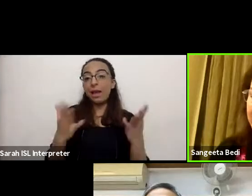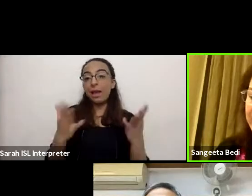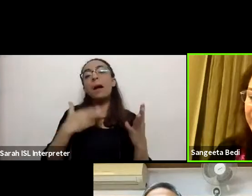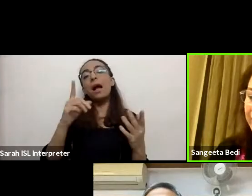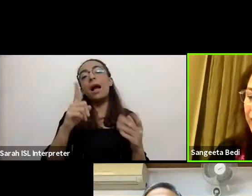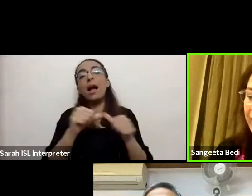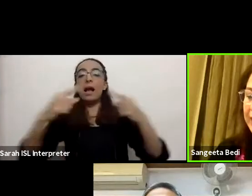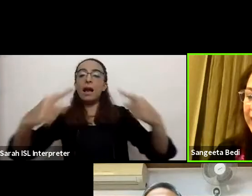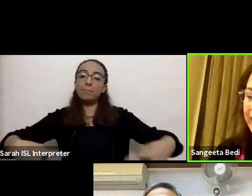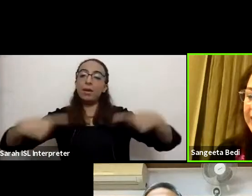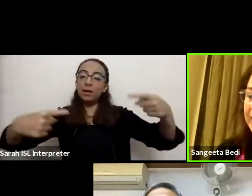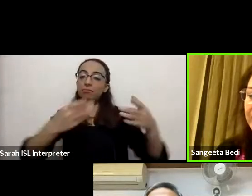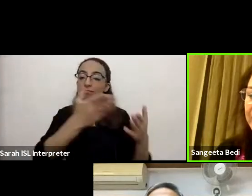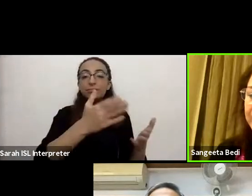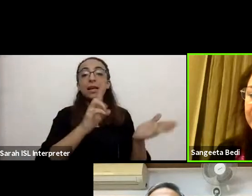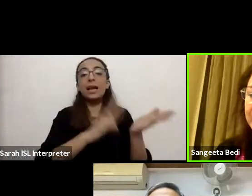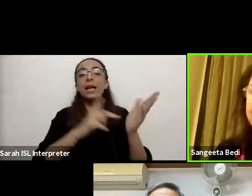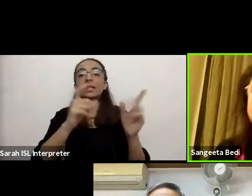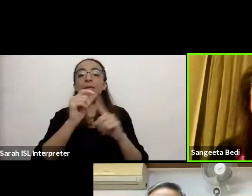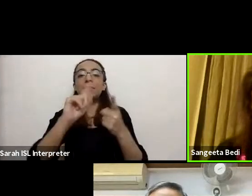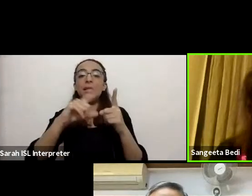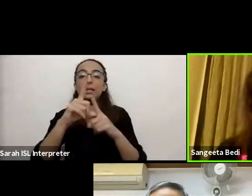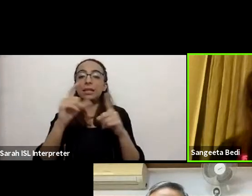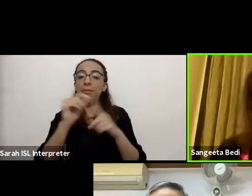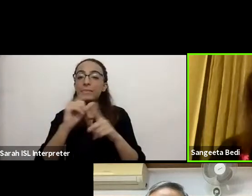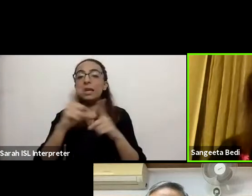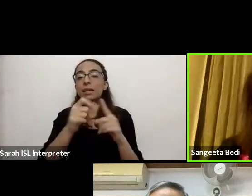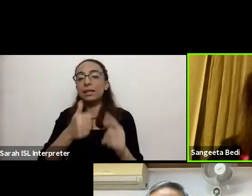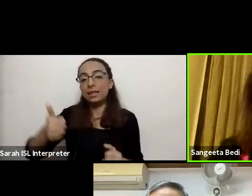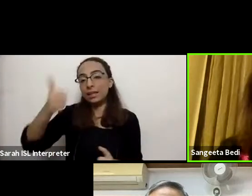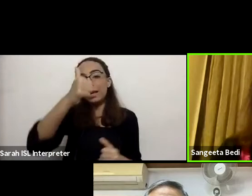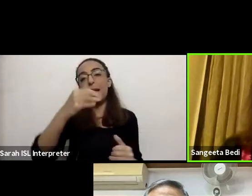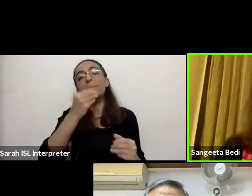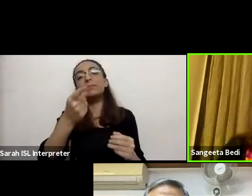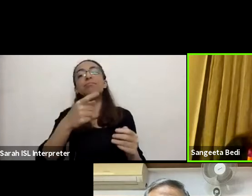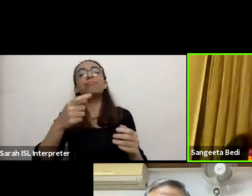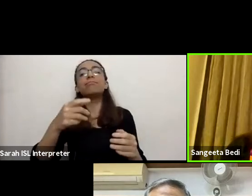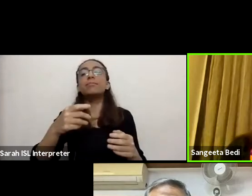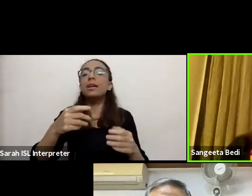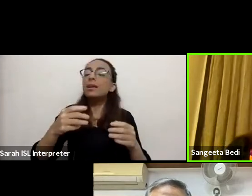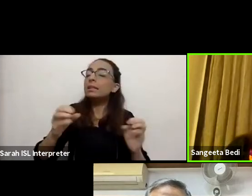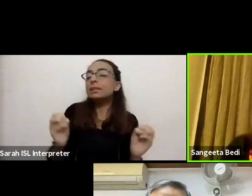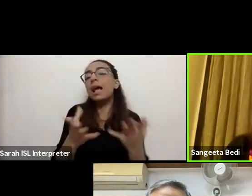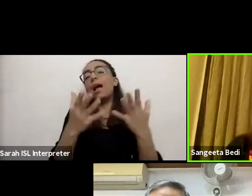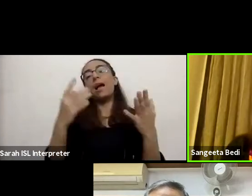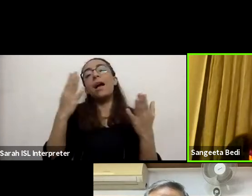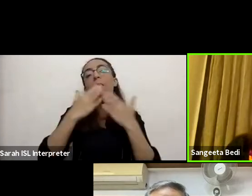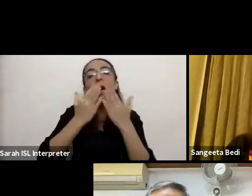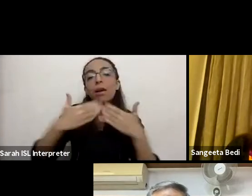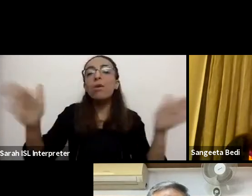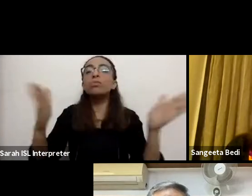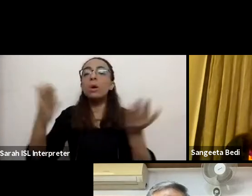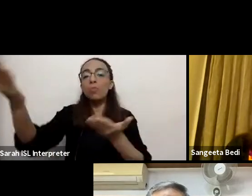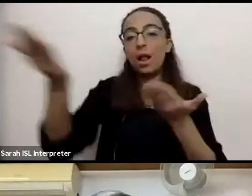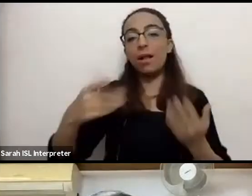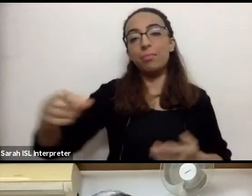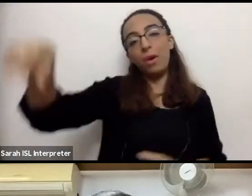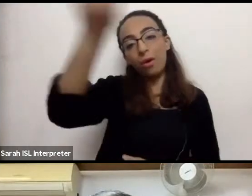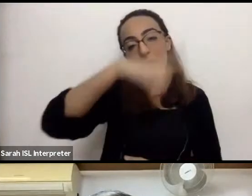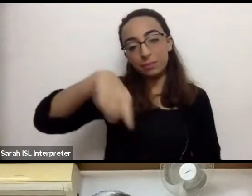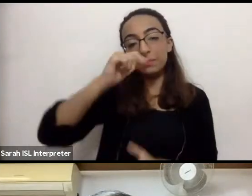Ali, Executive Director, NCPEDP, to please welcome everybody formally. Thank you, Sangeeta